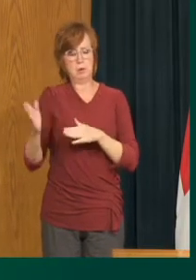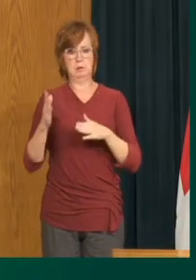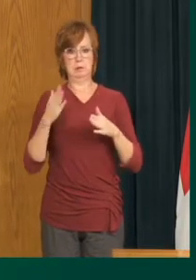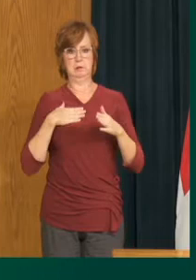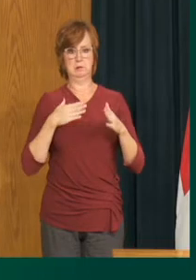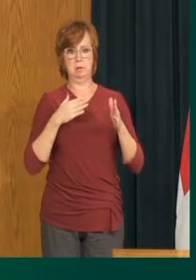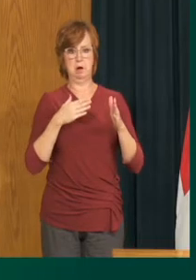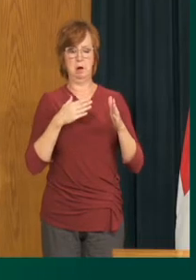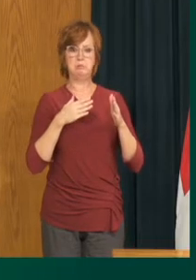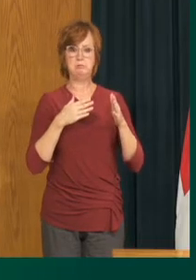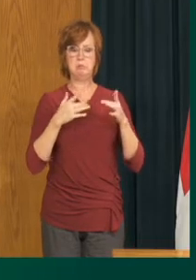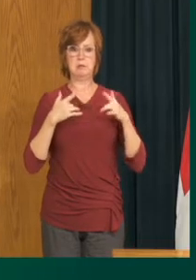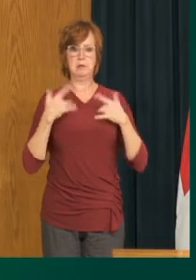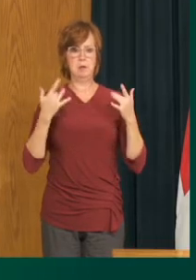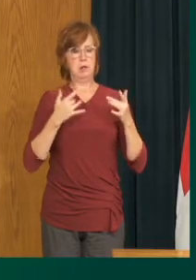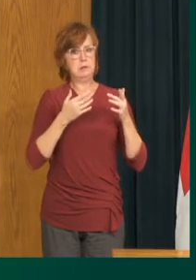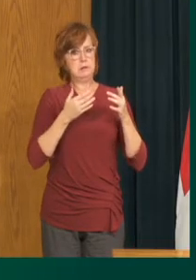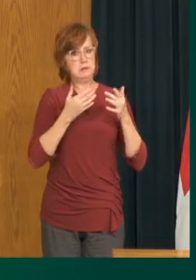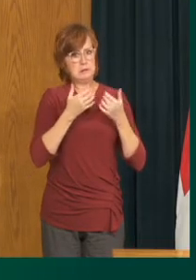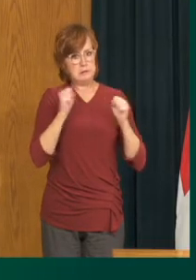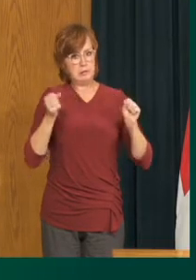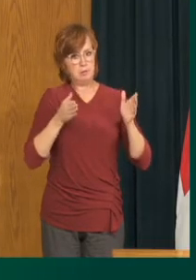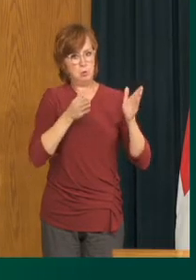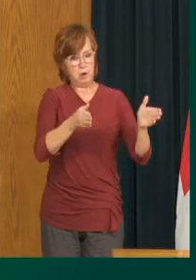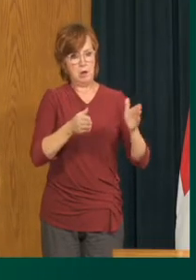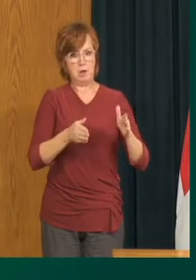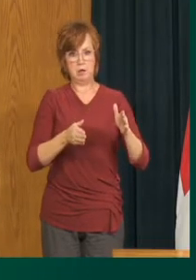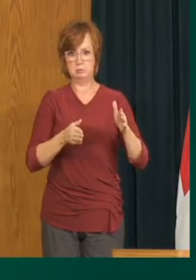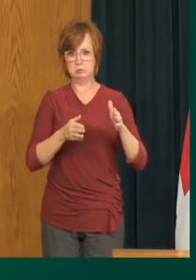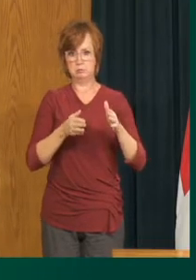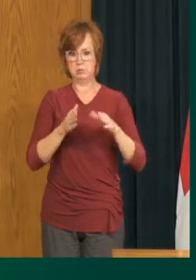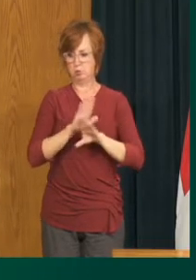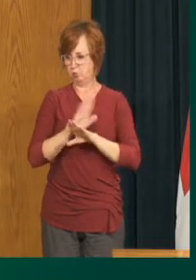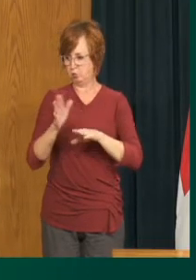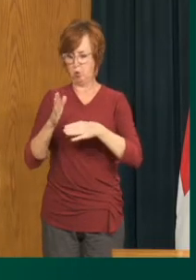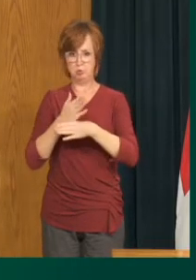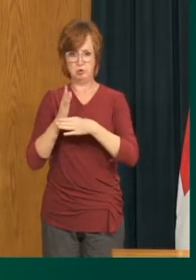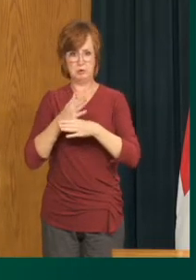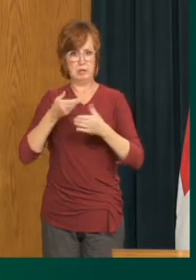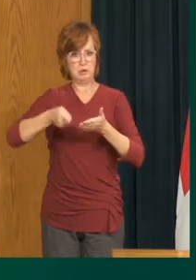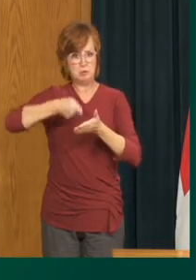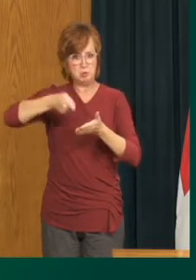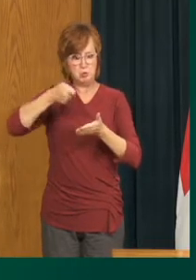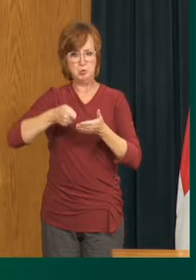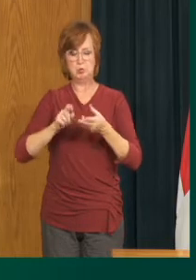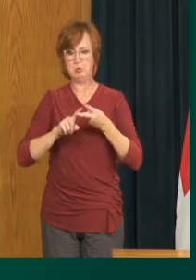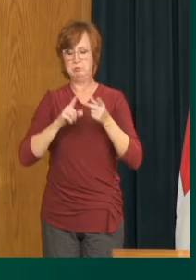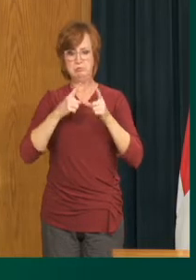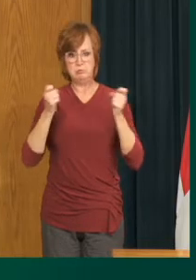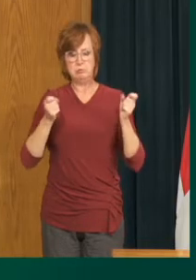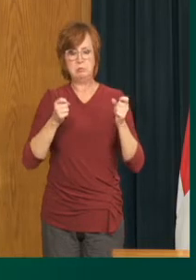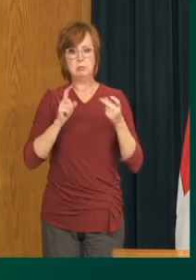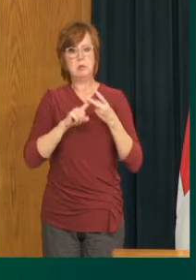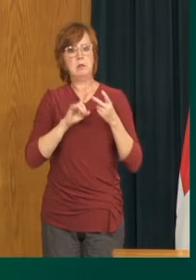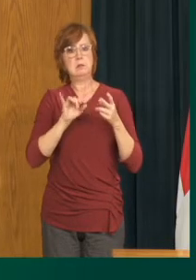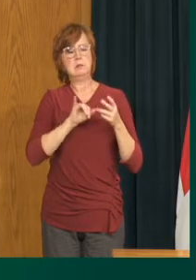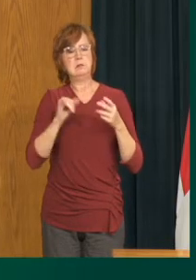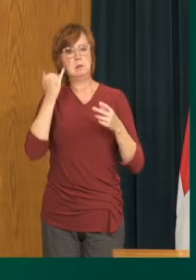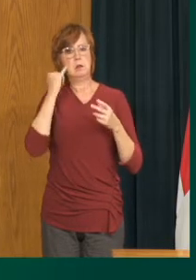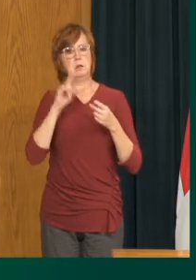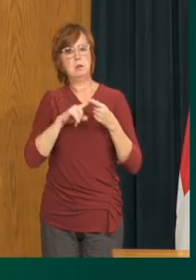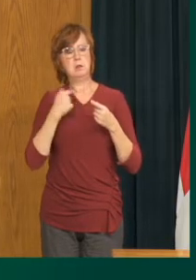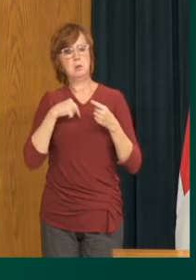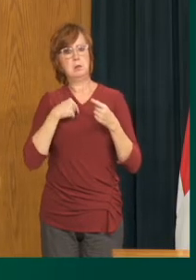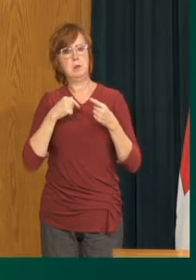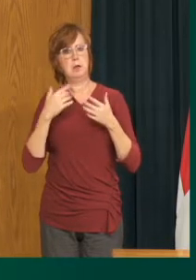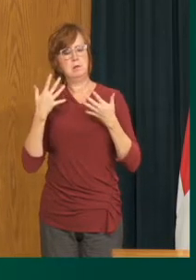economy where you have more people in a very organized way, like restaurants and cinemas, places of worship, that has been working